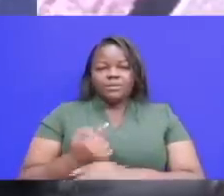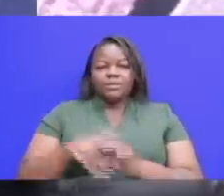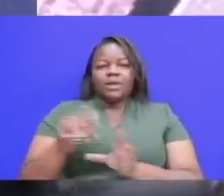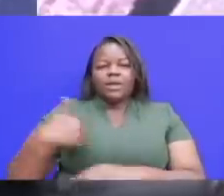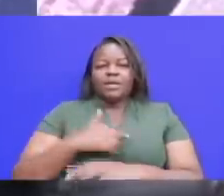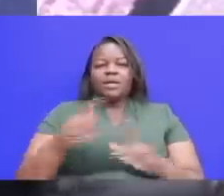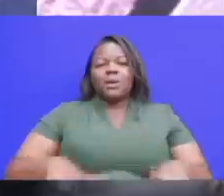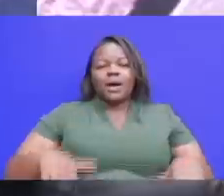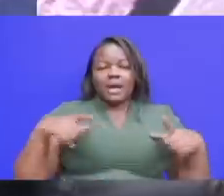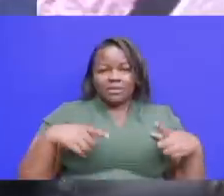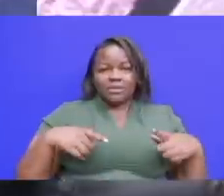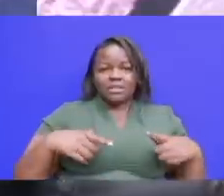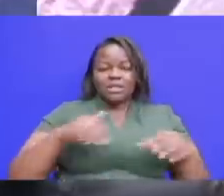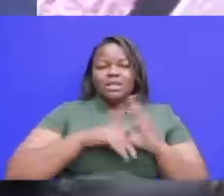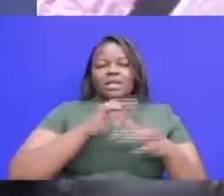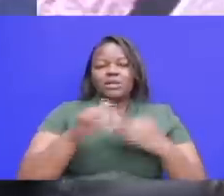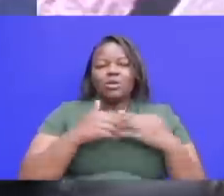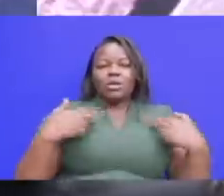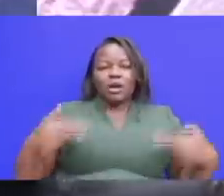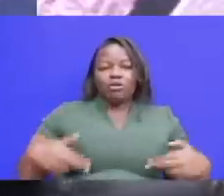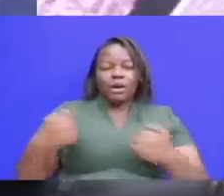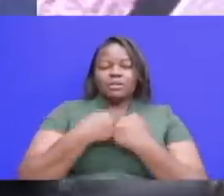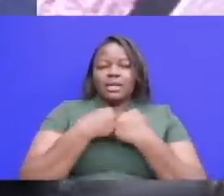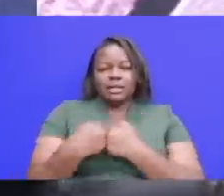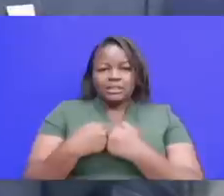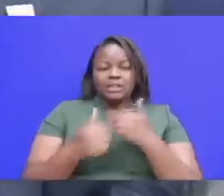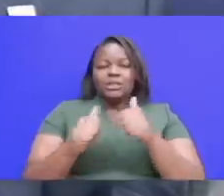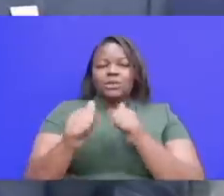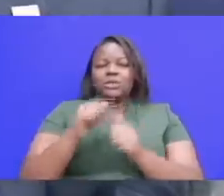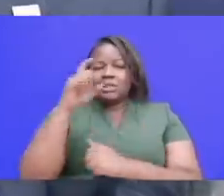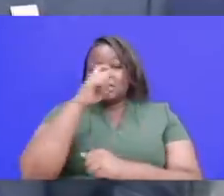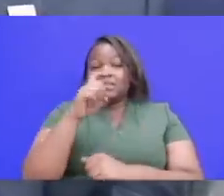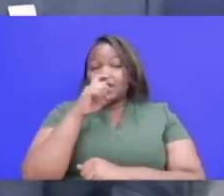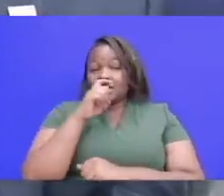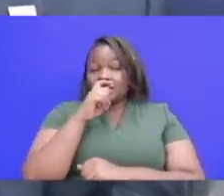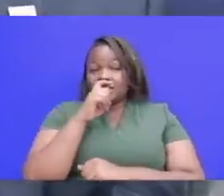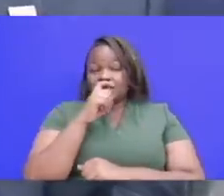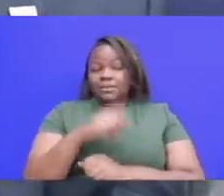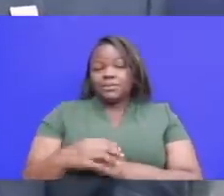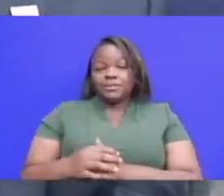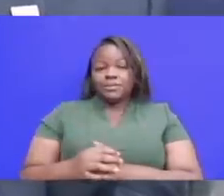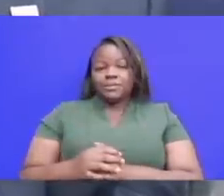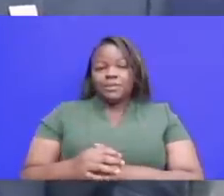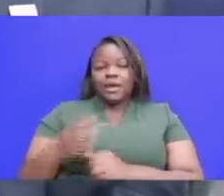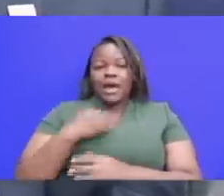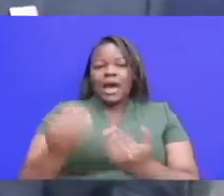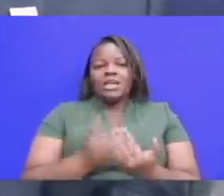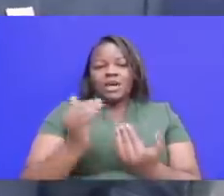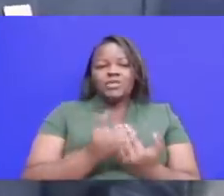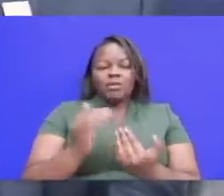lives amidst the human challenge, which is jealousy. Jealousy. Which is jealousy. And favoritism. And